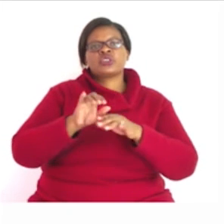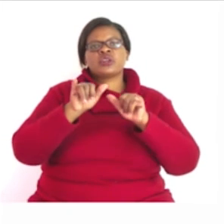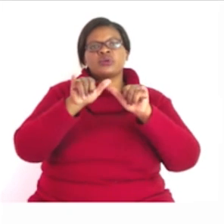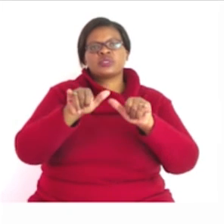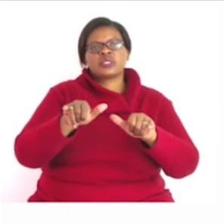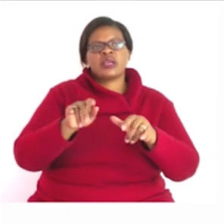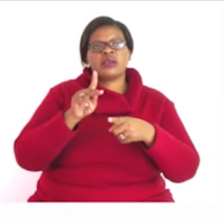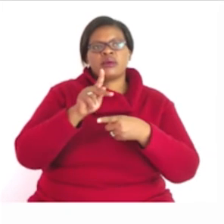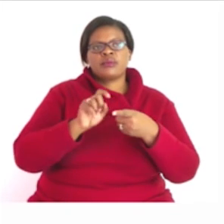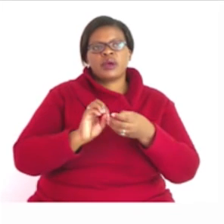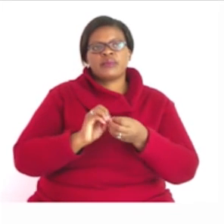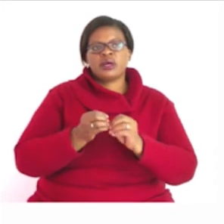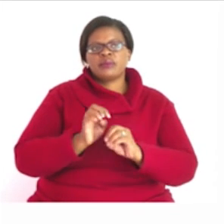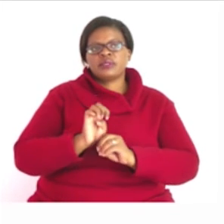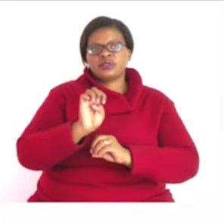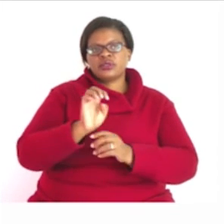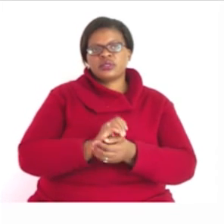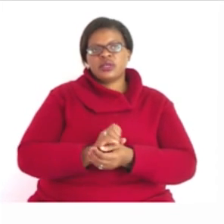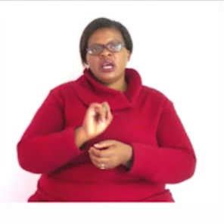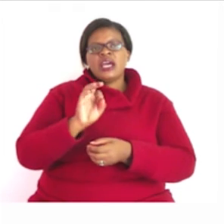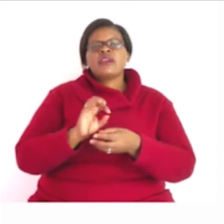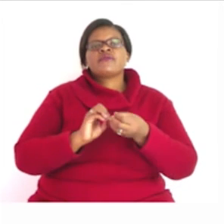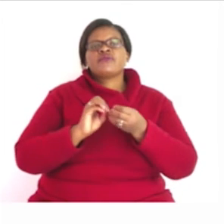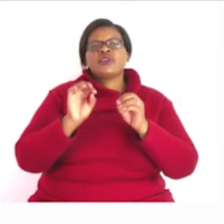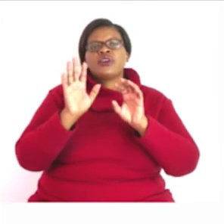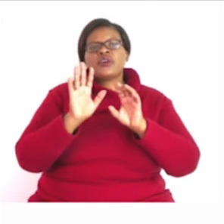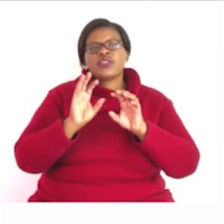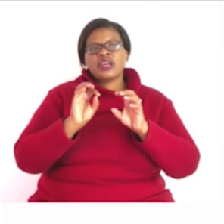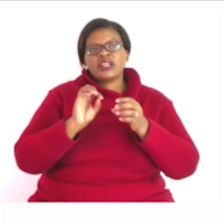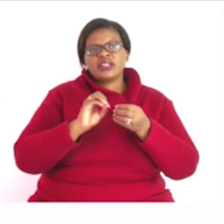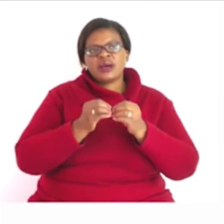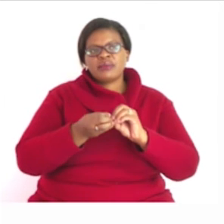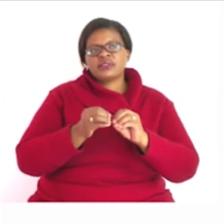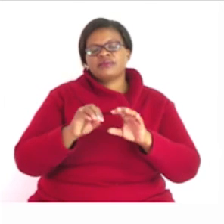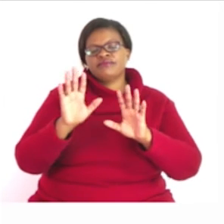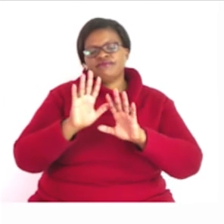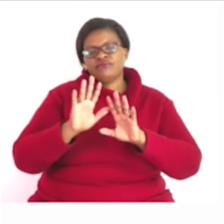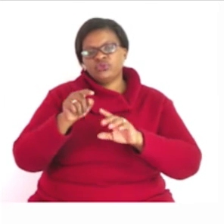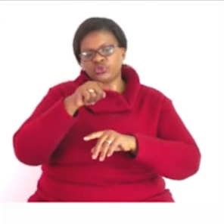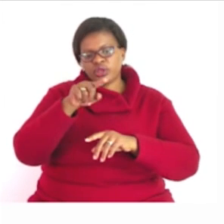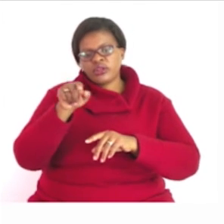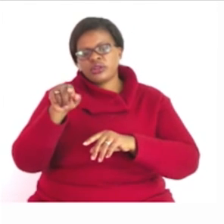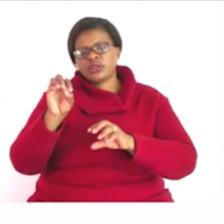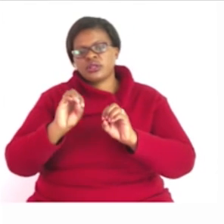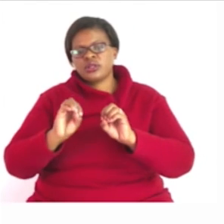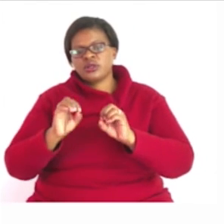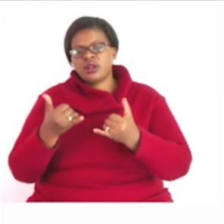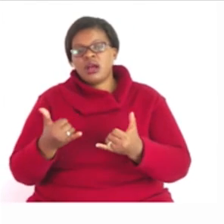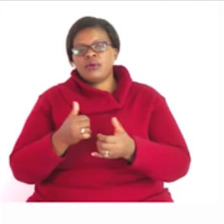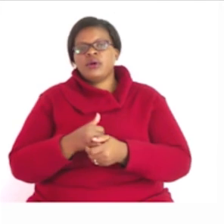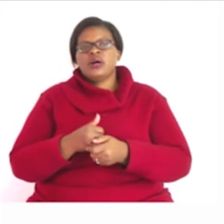numbers. Now, if those numbers that you are encircling right now are your prime numbers,